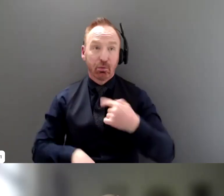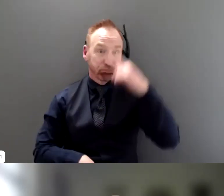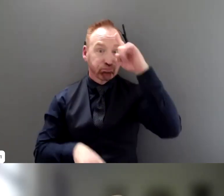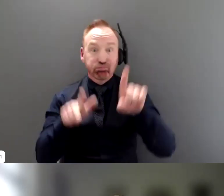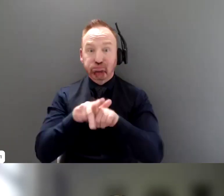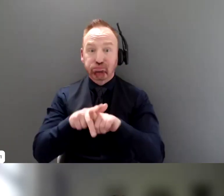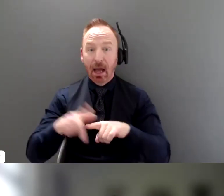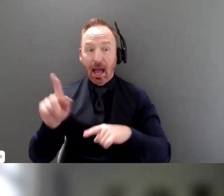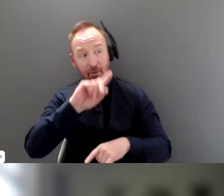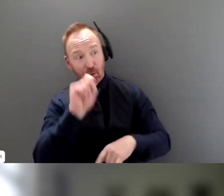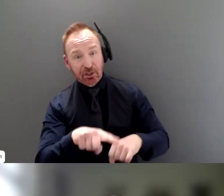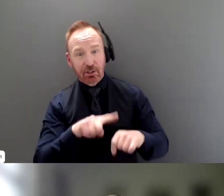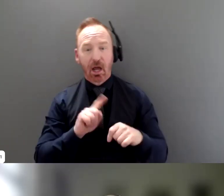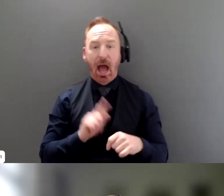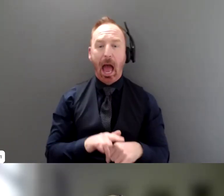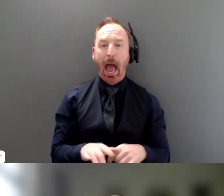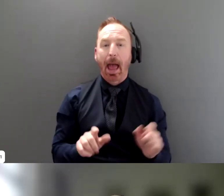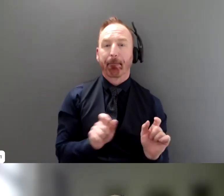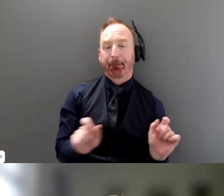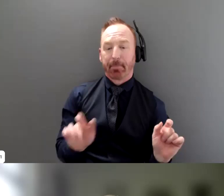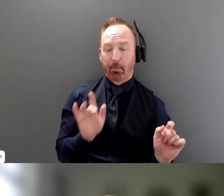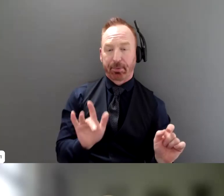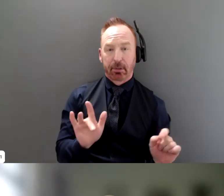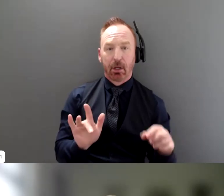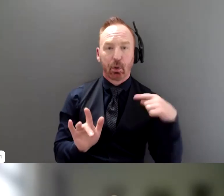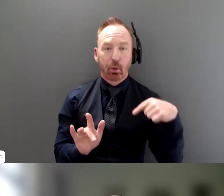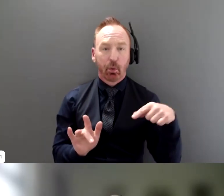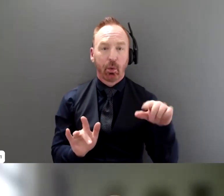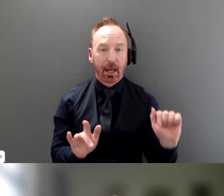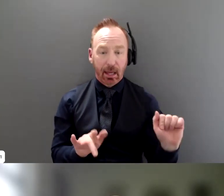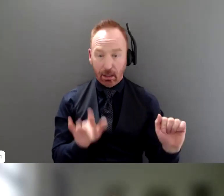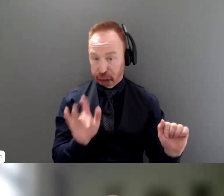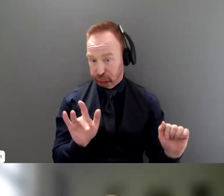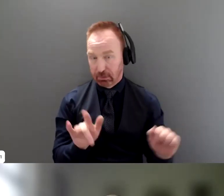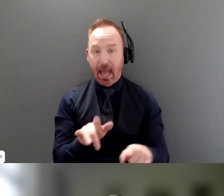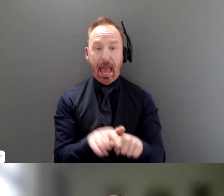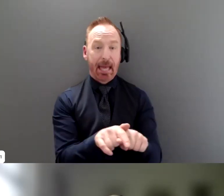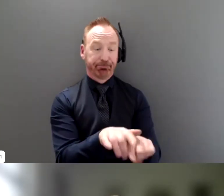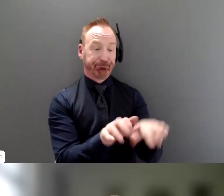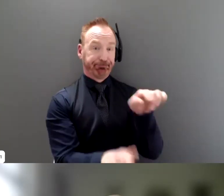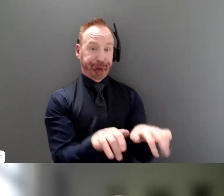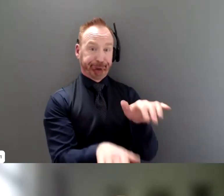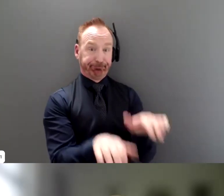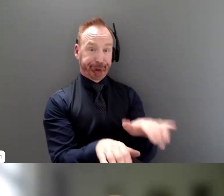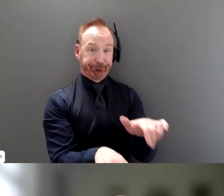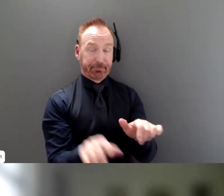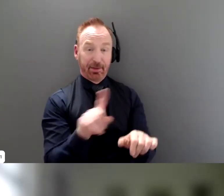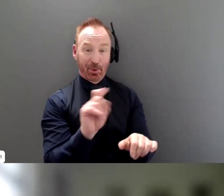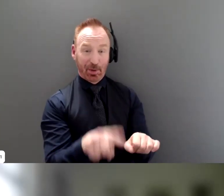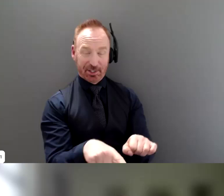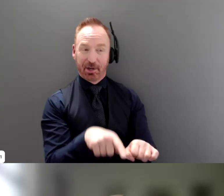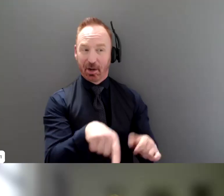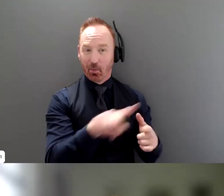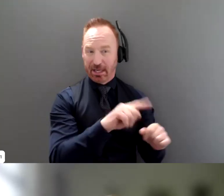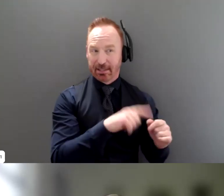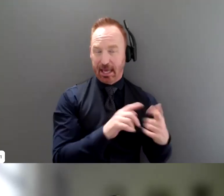to click on the little Q&A box at the bottom of your screen and type your question there so we can track them more easily. We'll give you a few